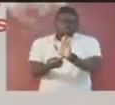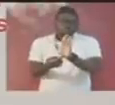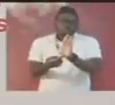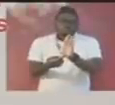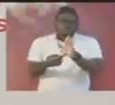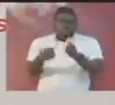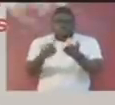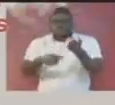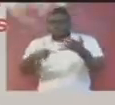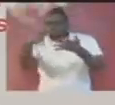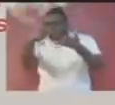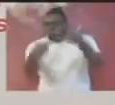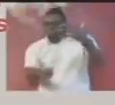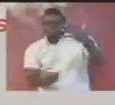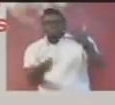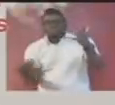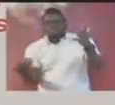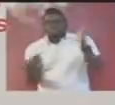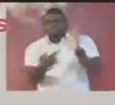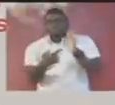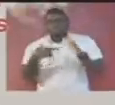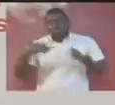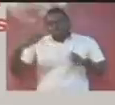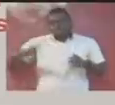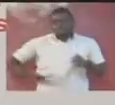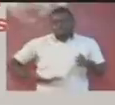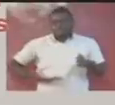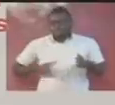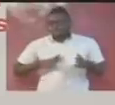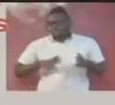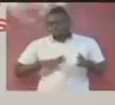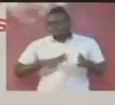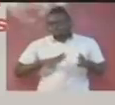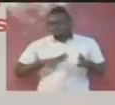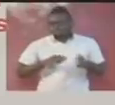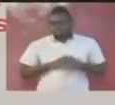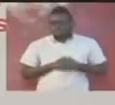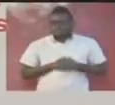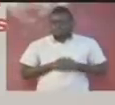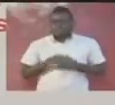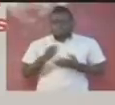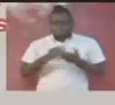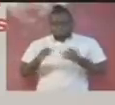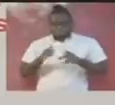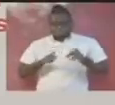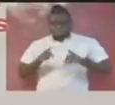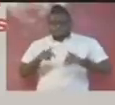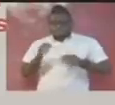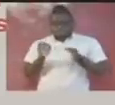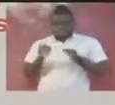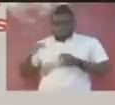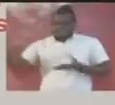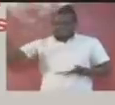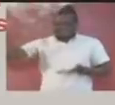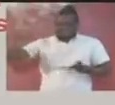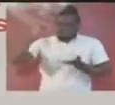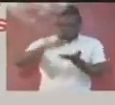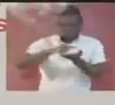to travel, they can get their international vaccination card to show that they have been